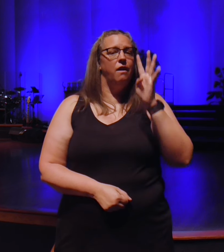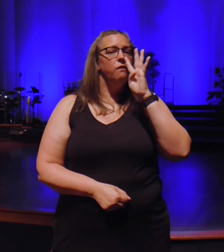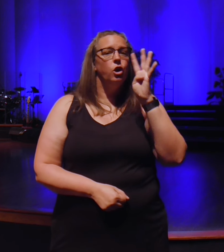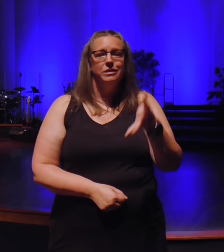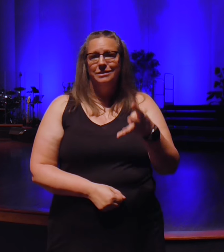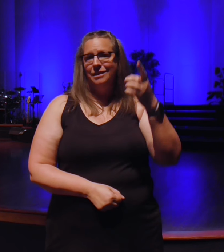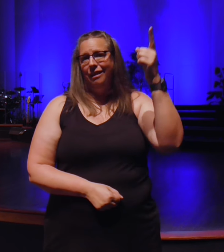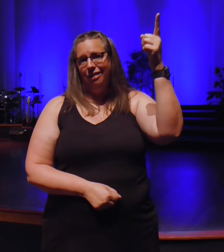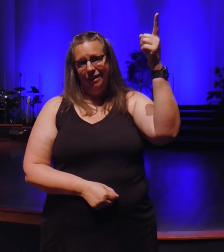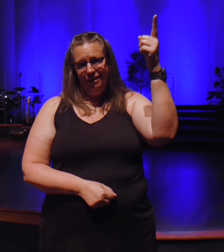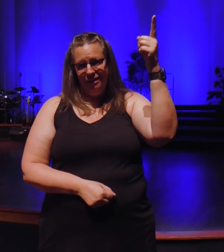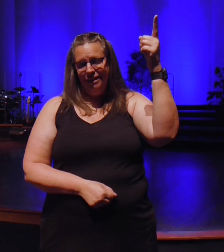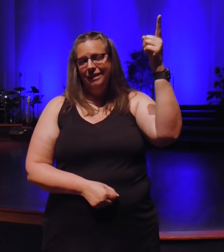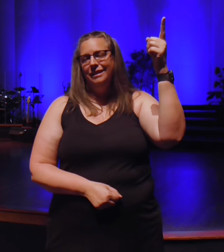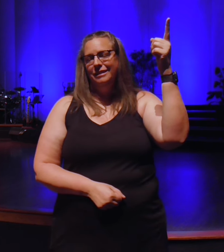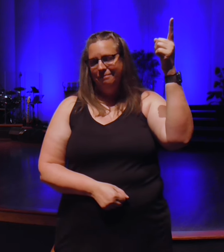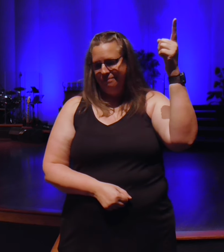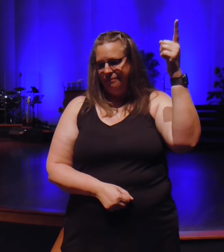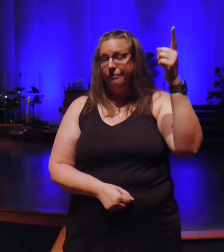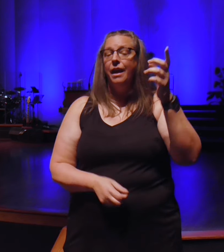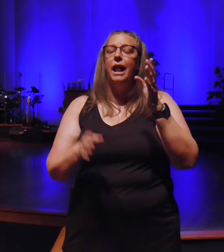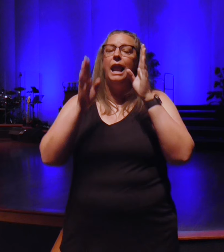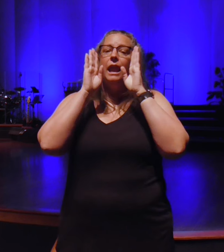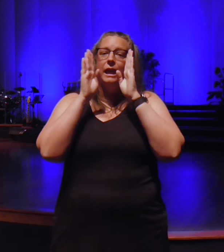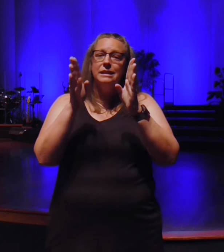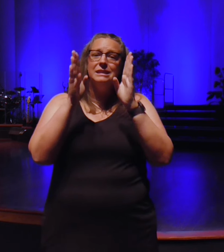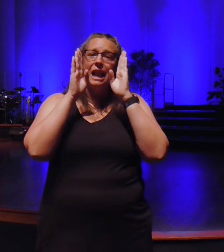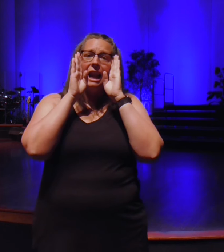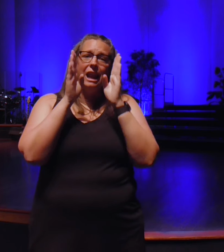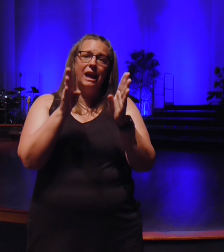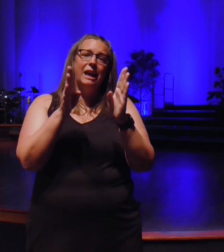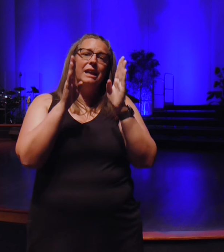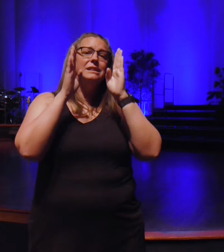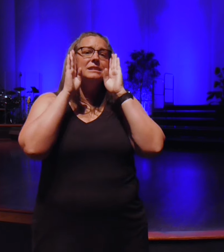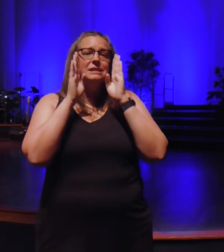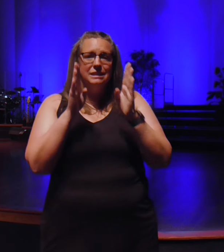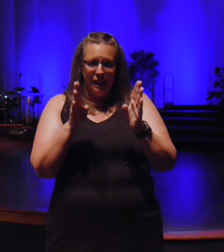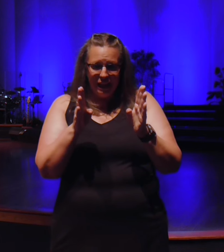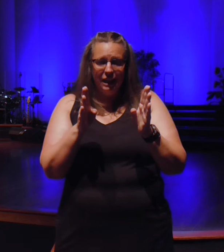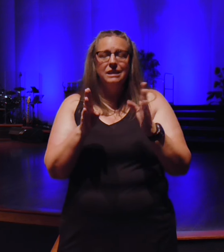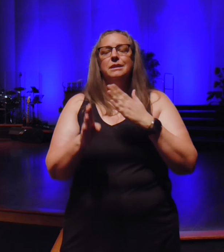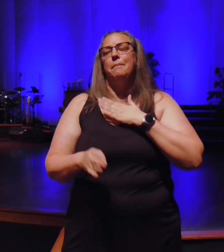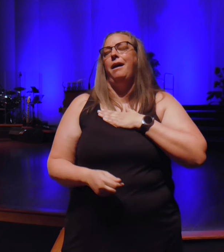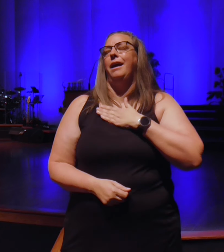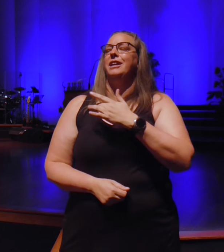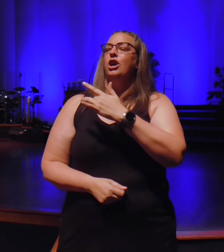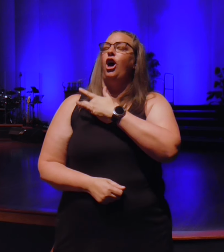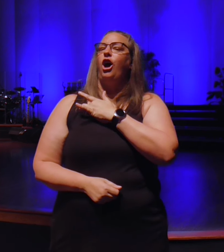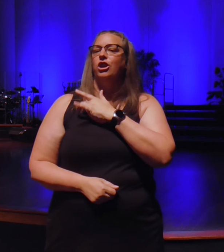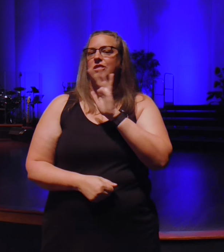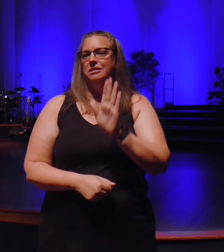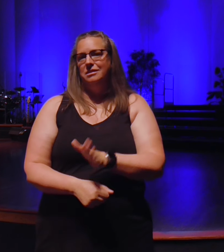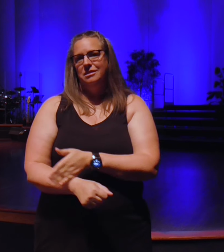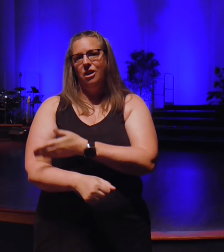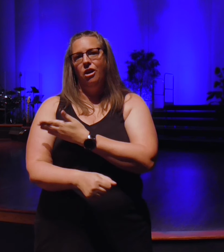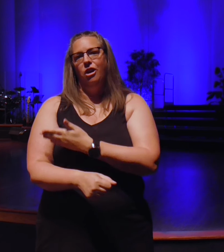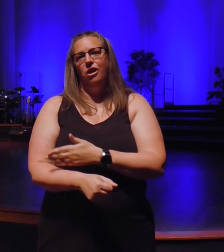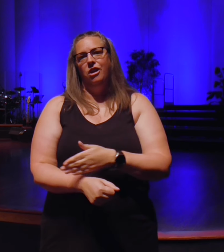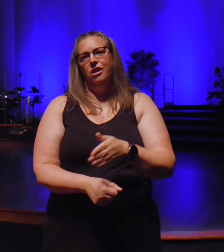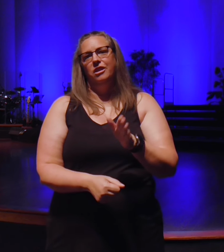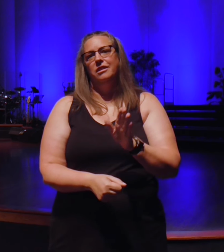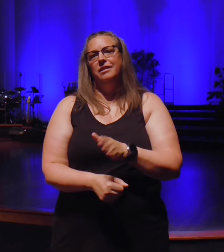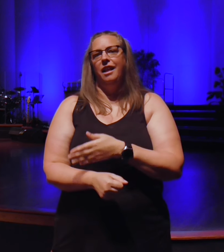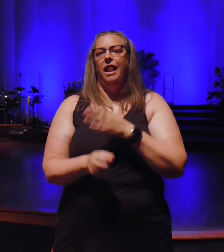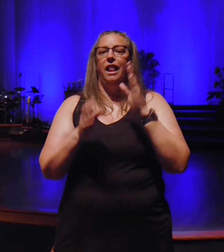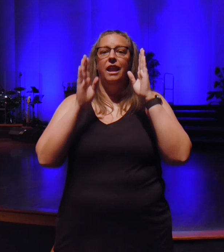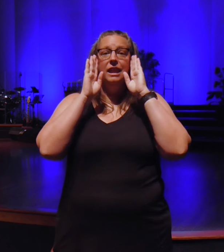never forsake thee. Listen, listen, listen to my heart